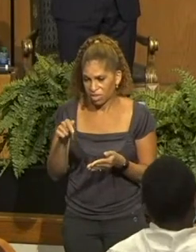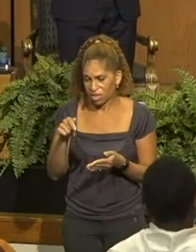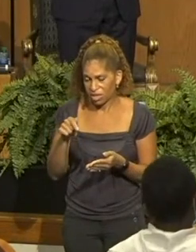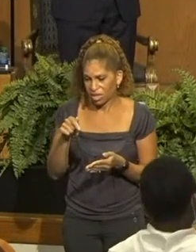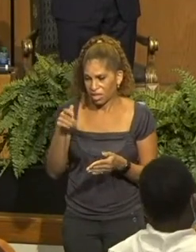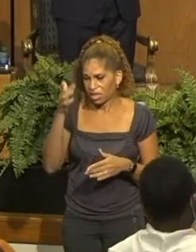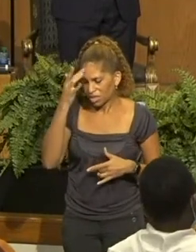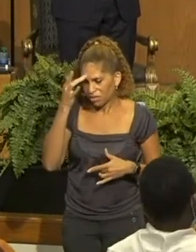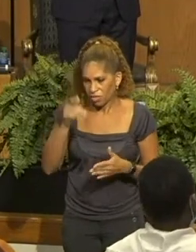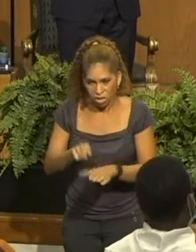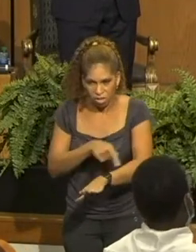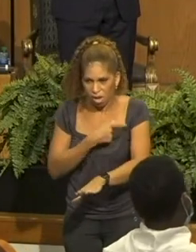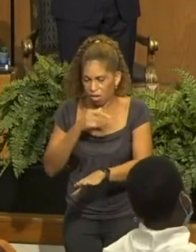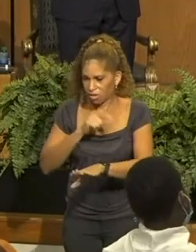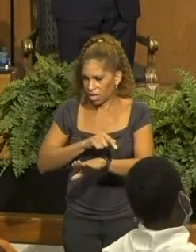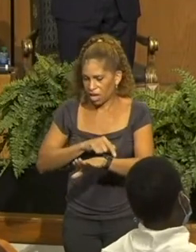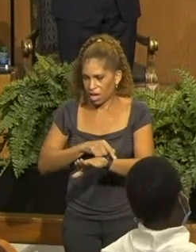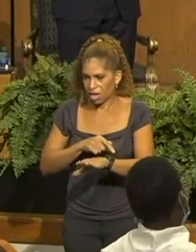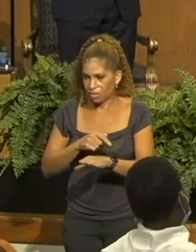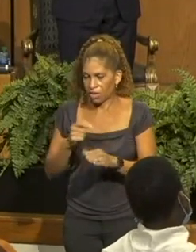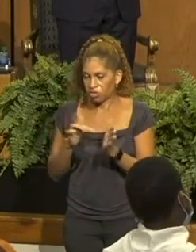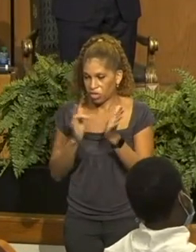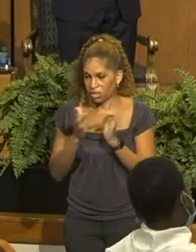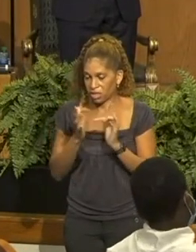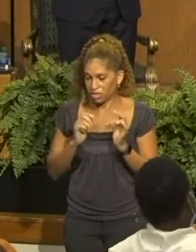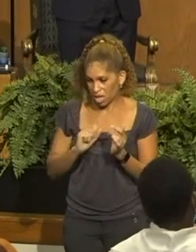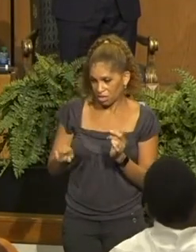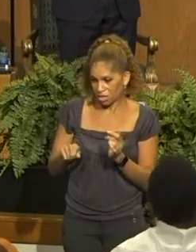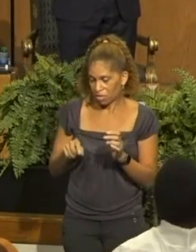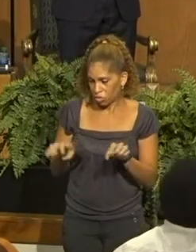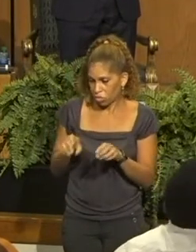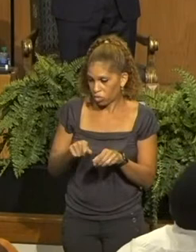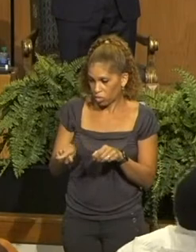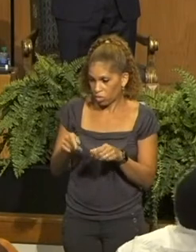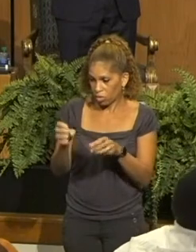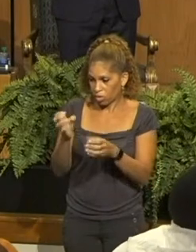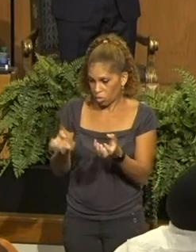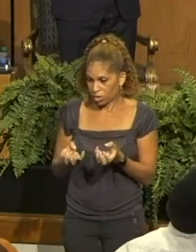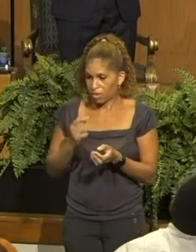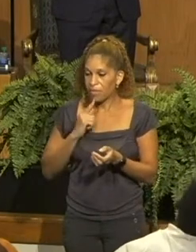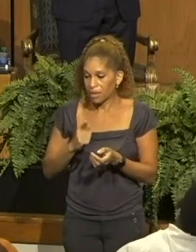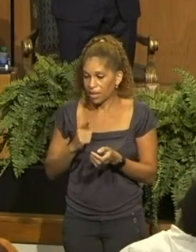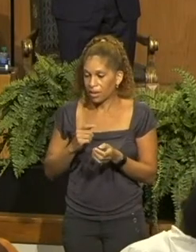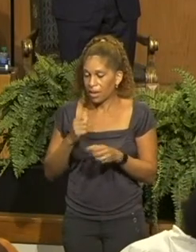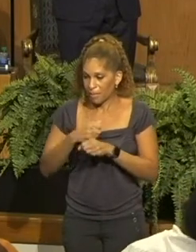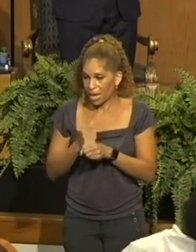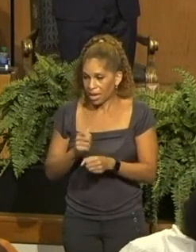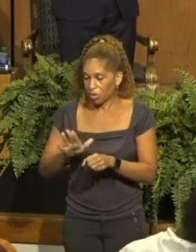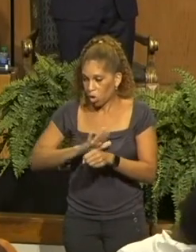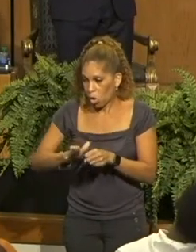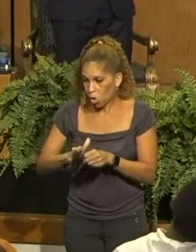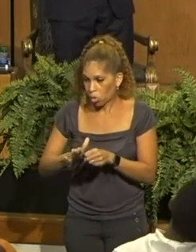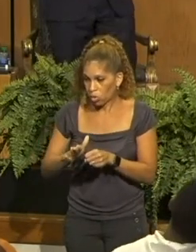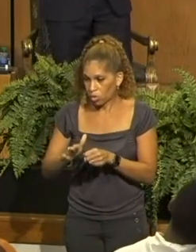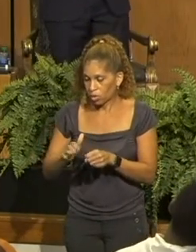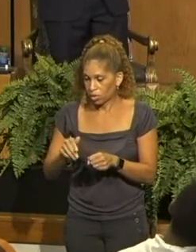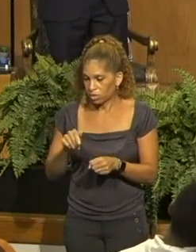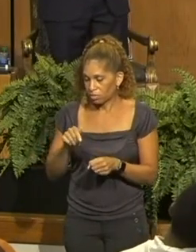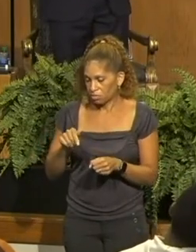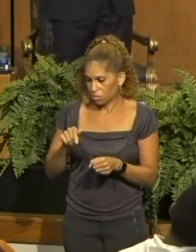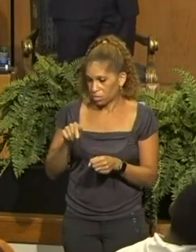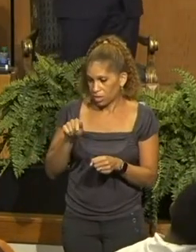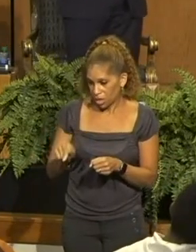he asked him, "Do you want to be made whole?" "Sir," the invalid